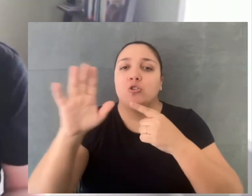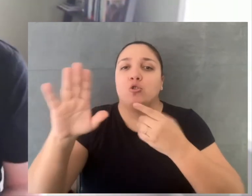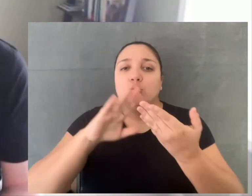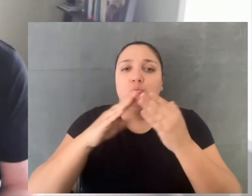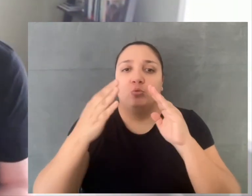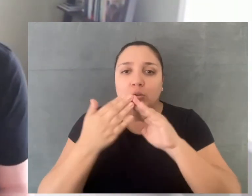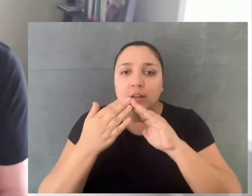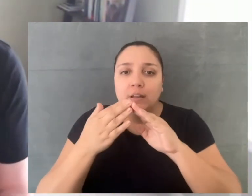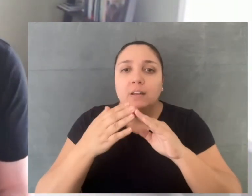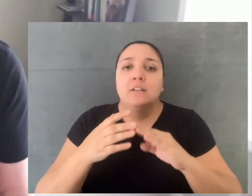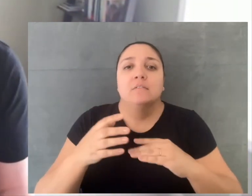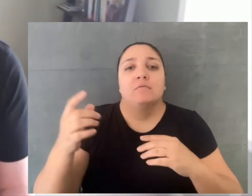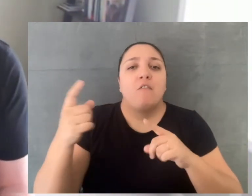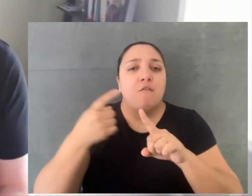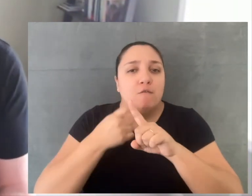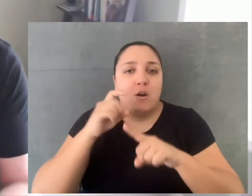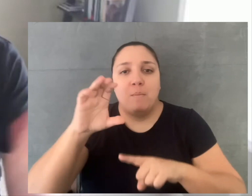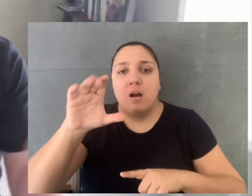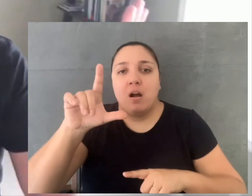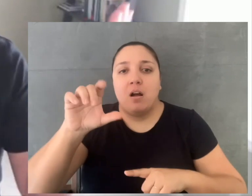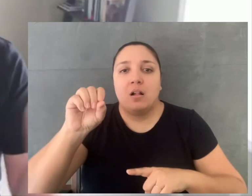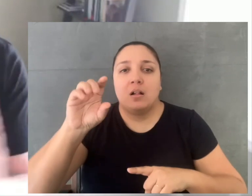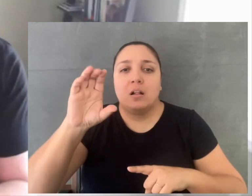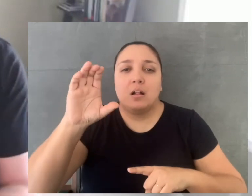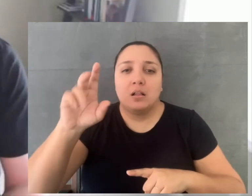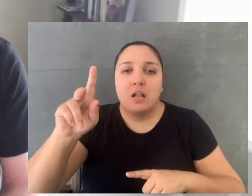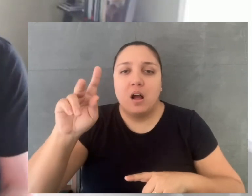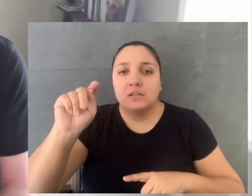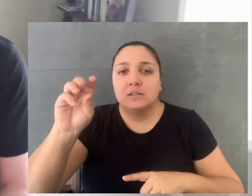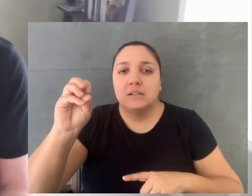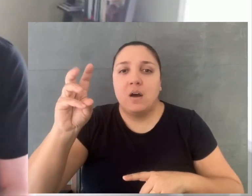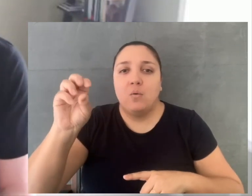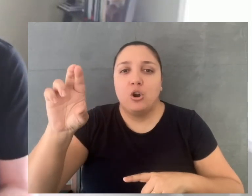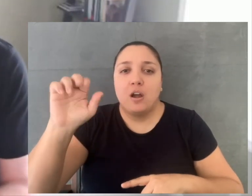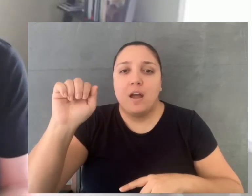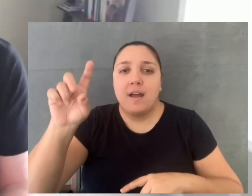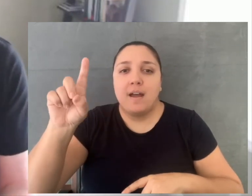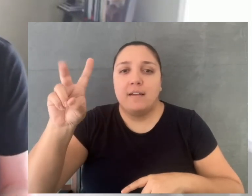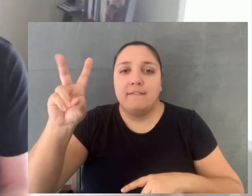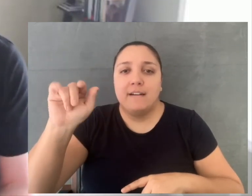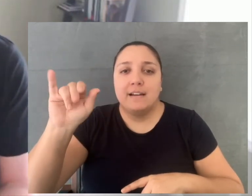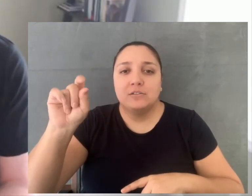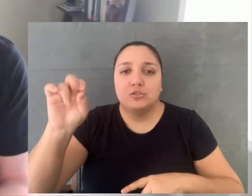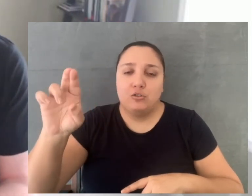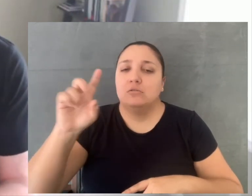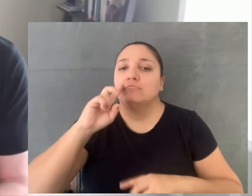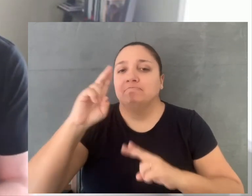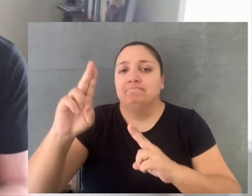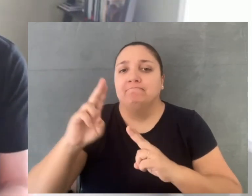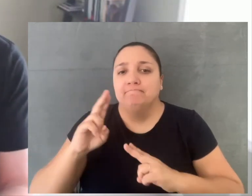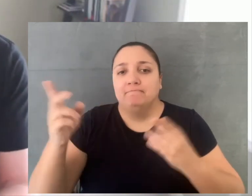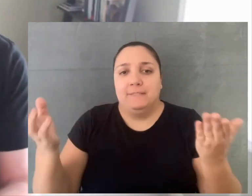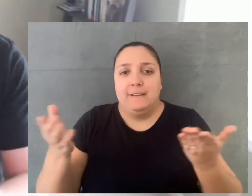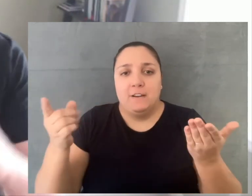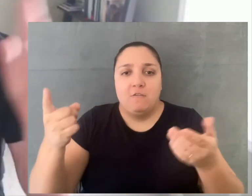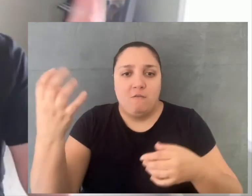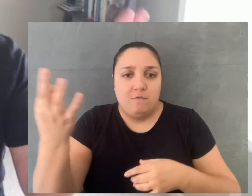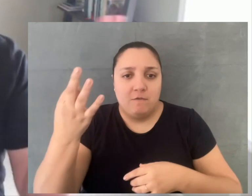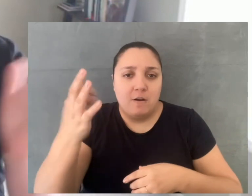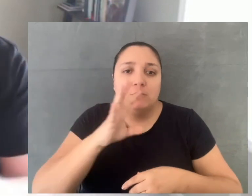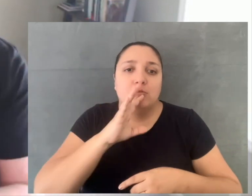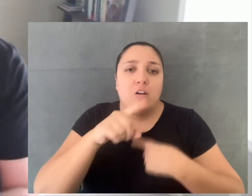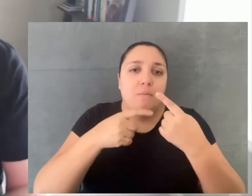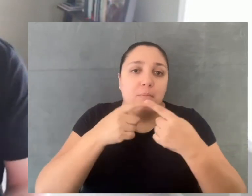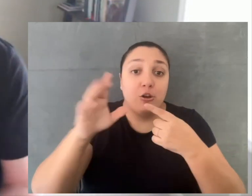I'm Todd, your host, and I am so glad you've decided to spend part of your Friday with me talking about